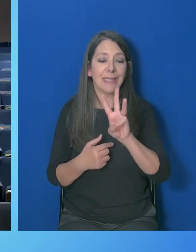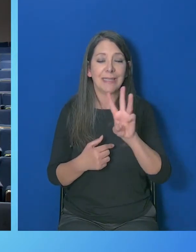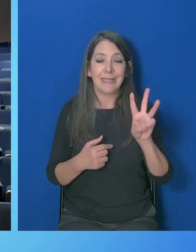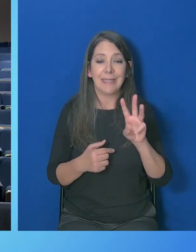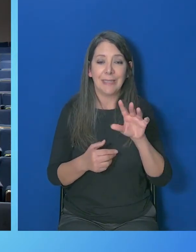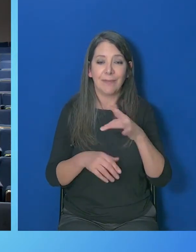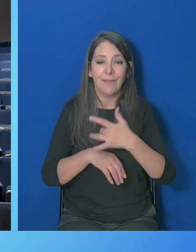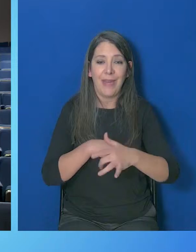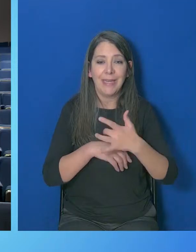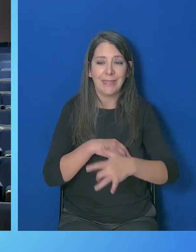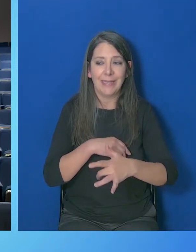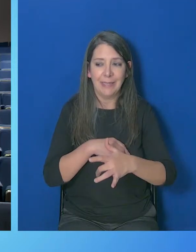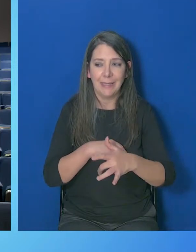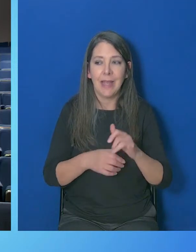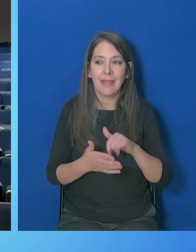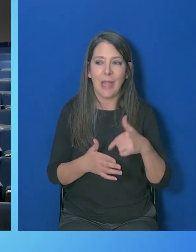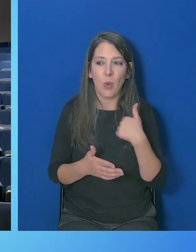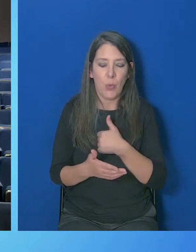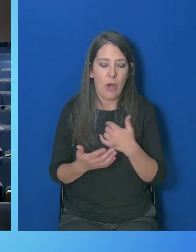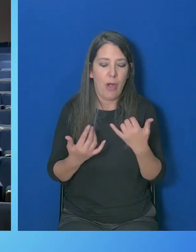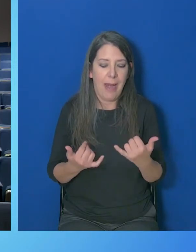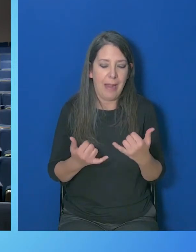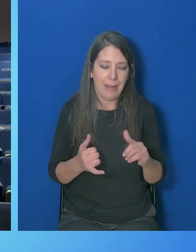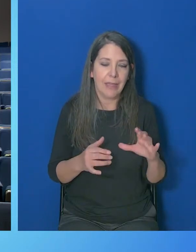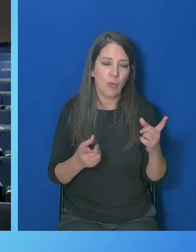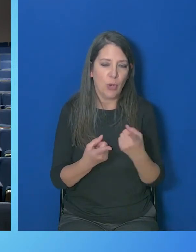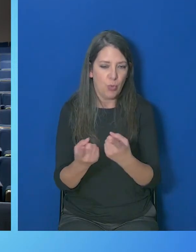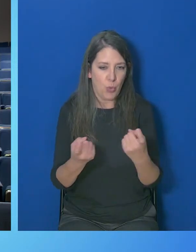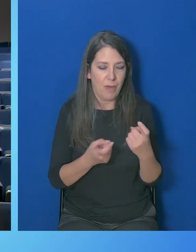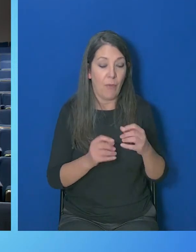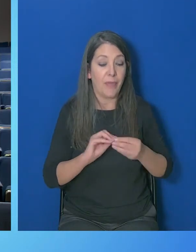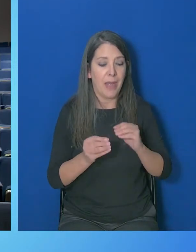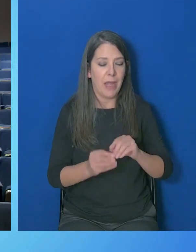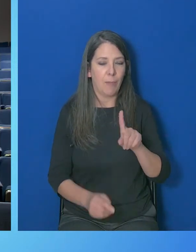across the agency that we're actively recruiting for.